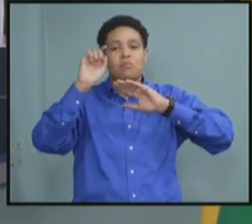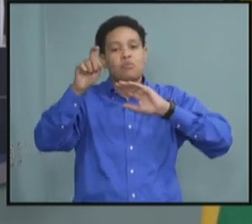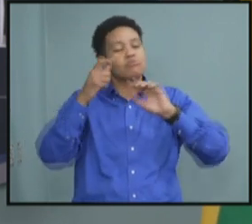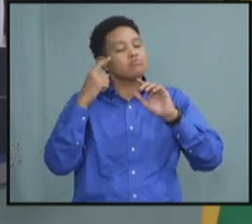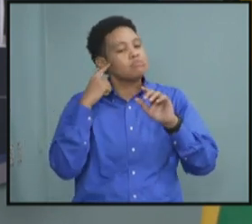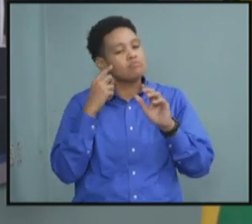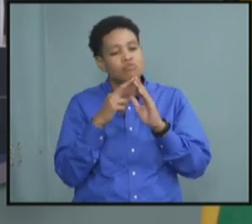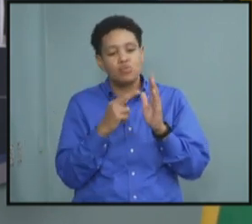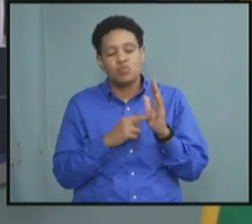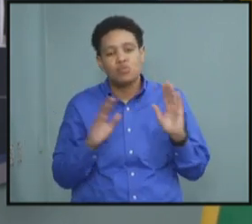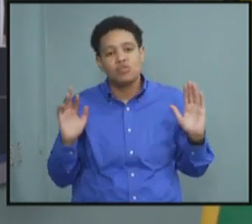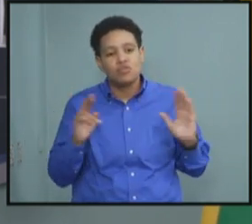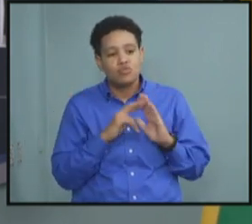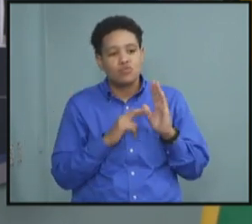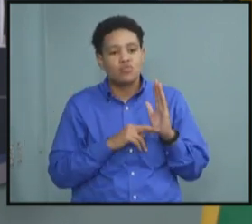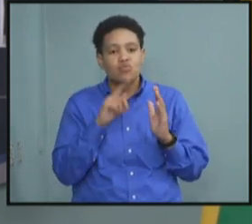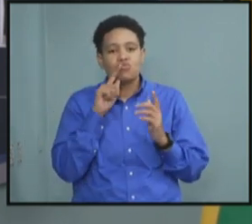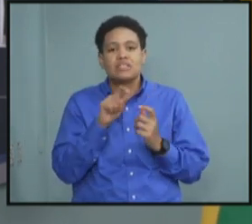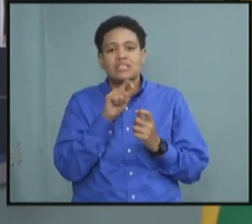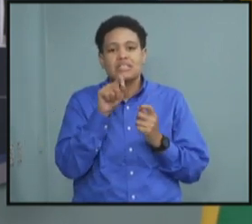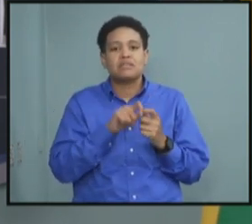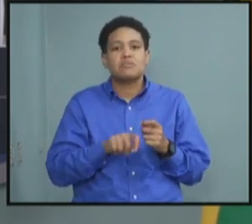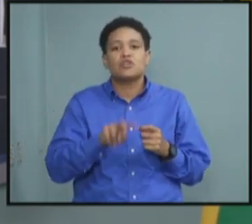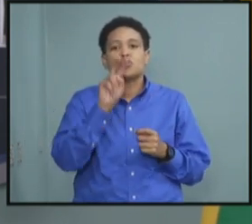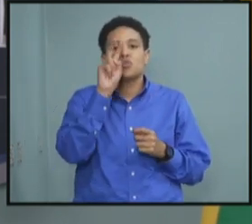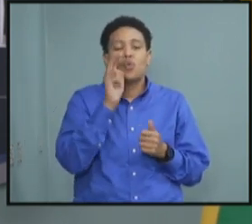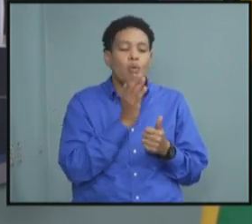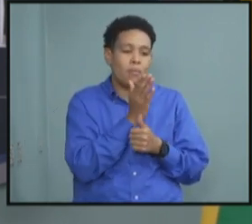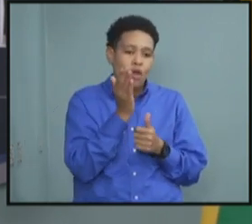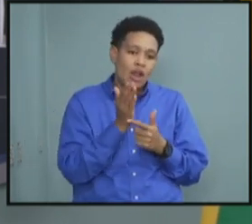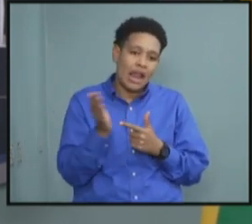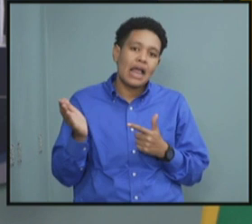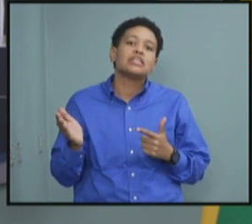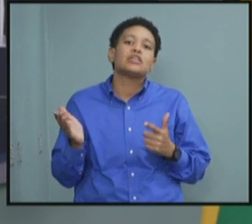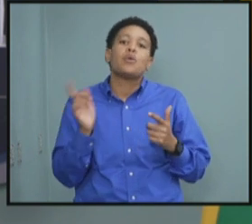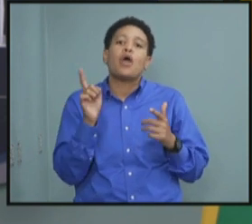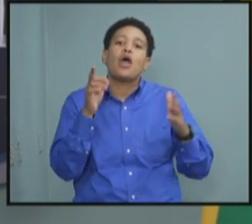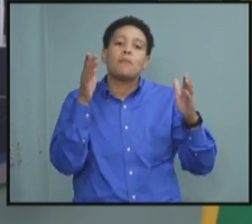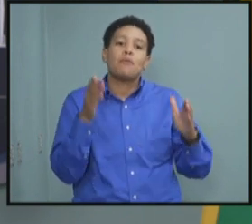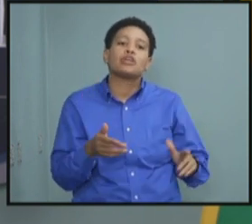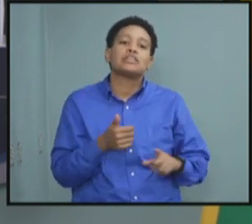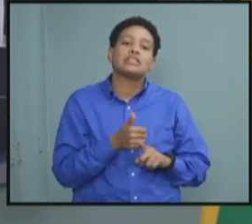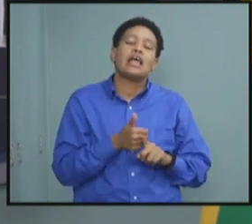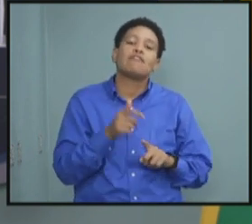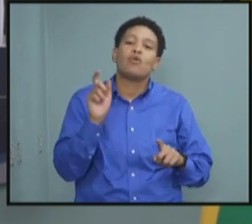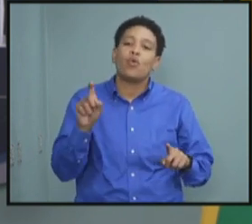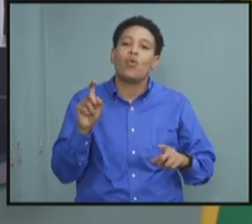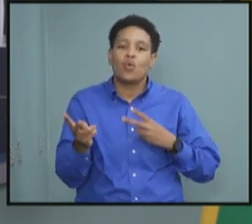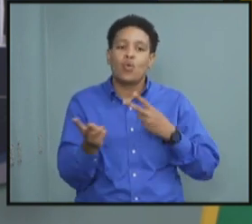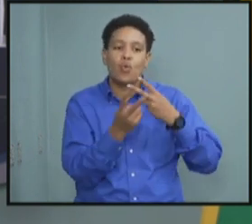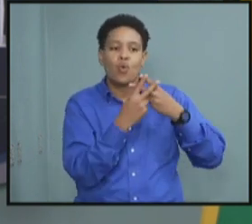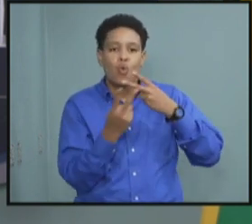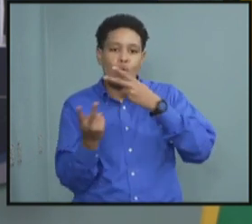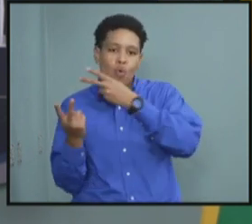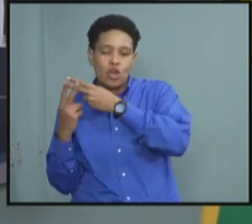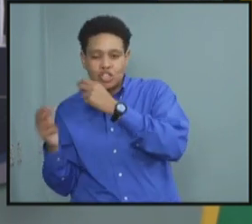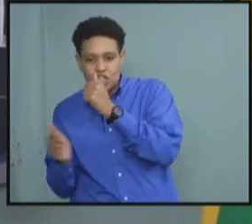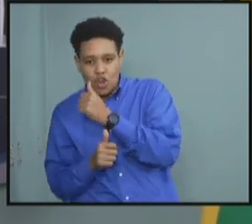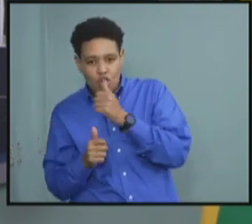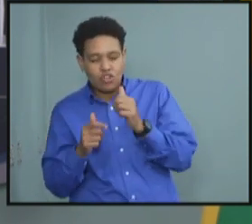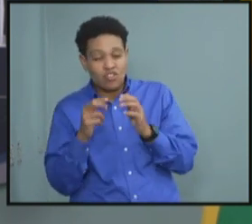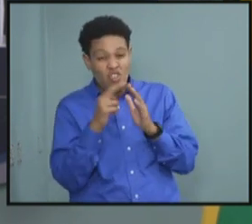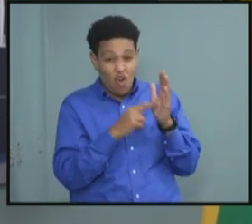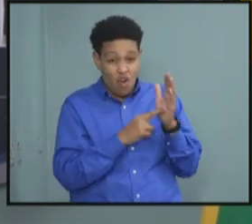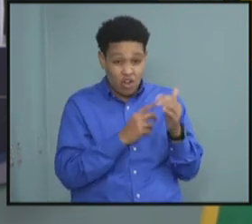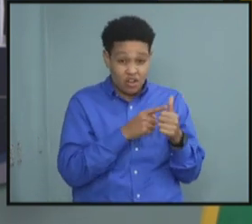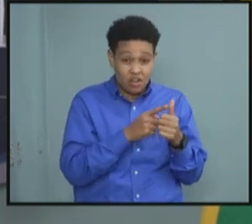orders. The orders specify two modalities by which a person could be quarantined under the order. One is